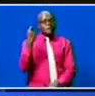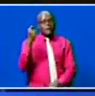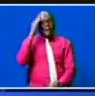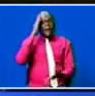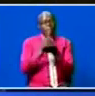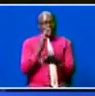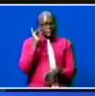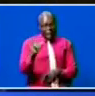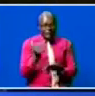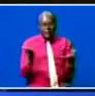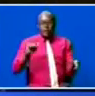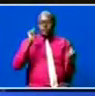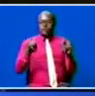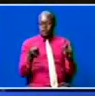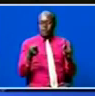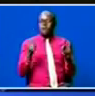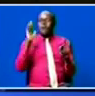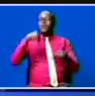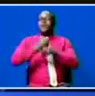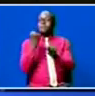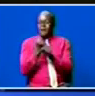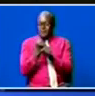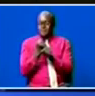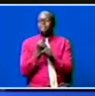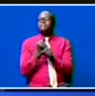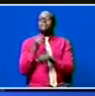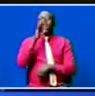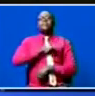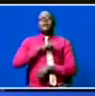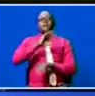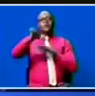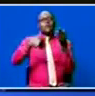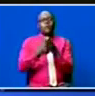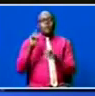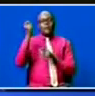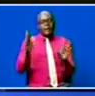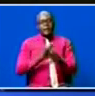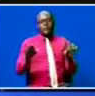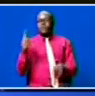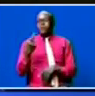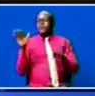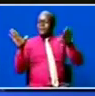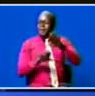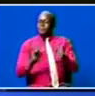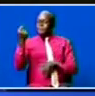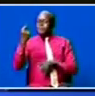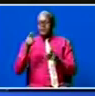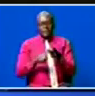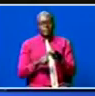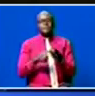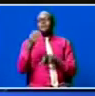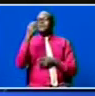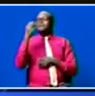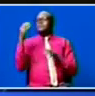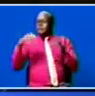believe that any changes that we are going to make, it will benefit all Kenyans, including the deputy president and his team, because